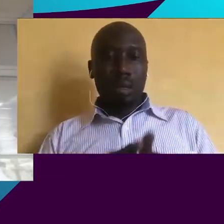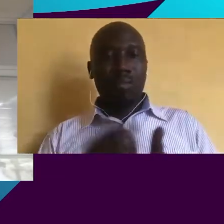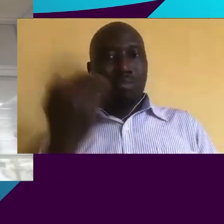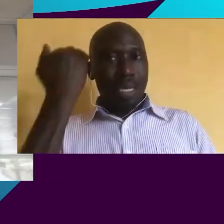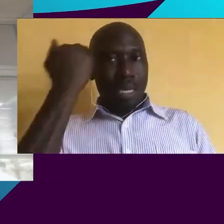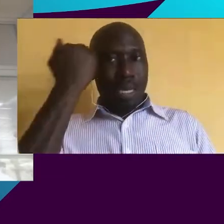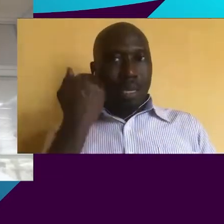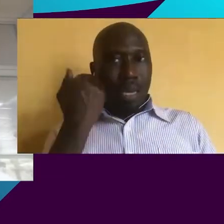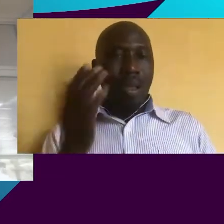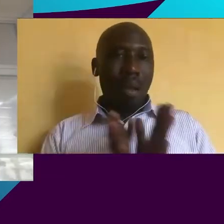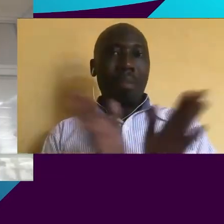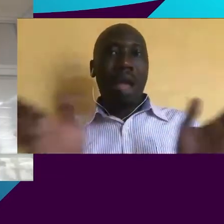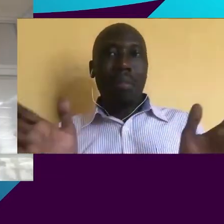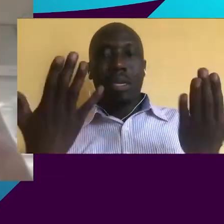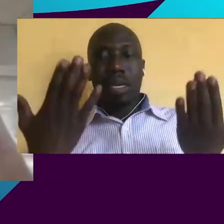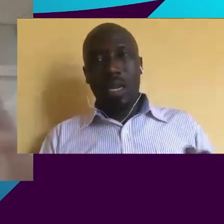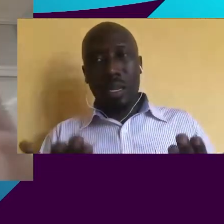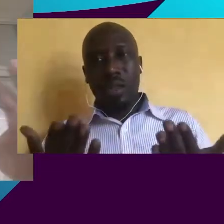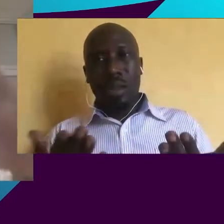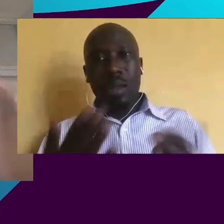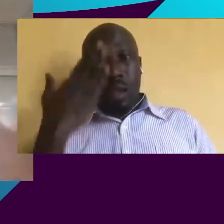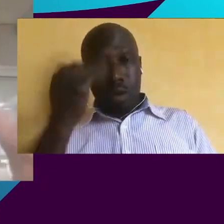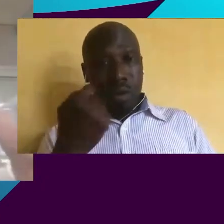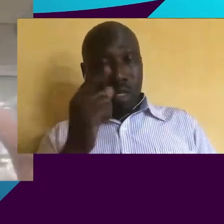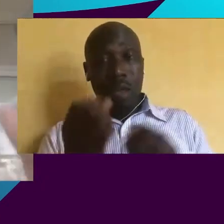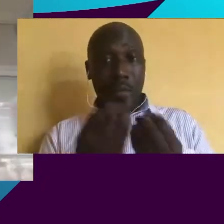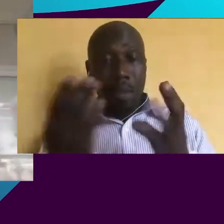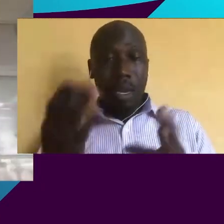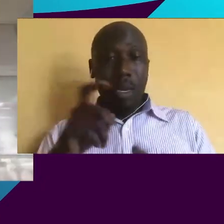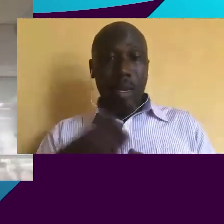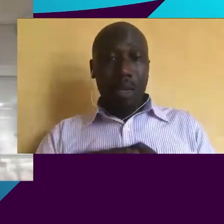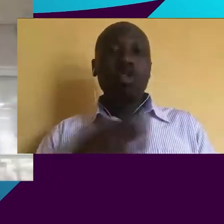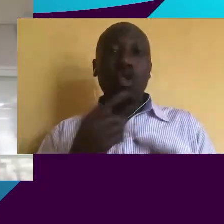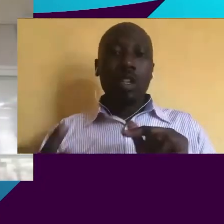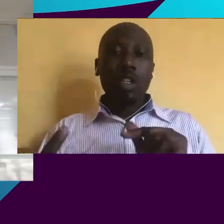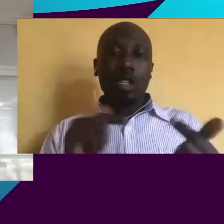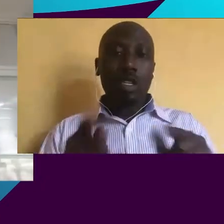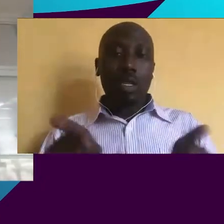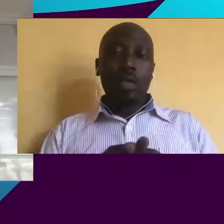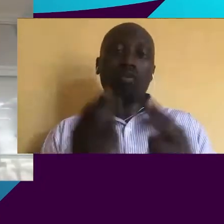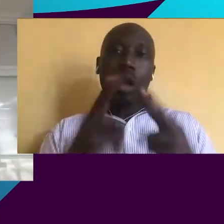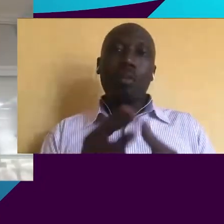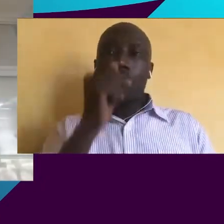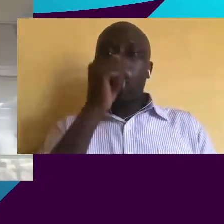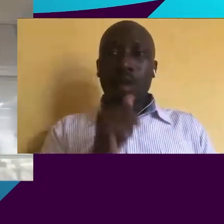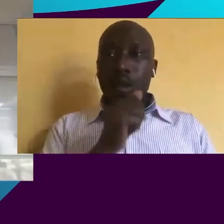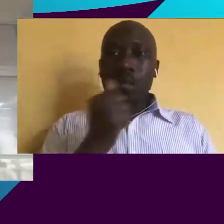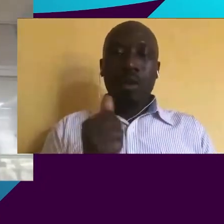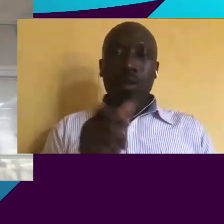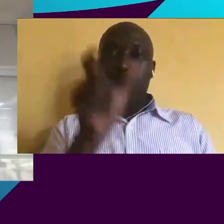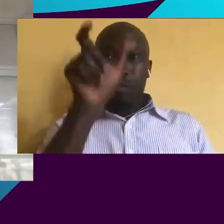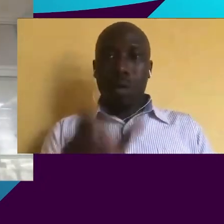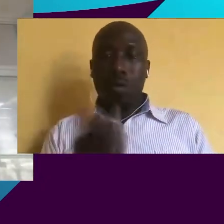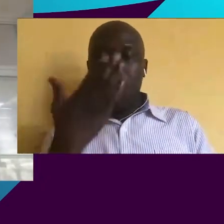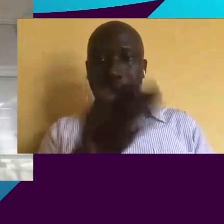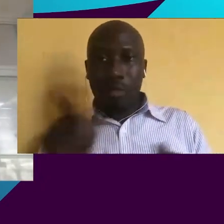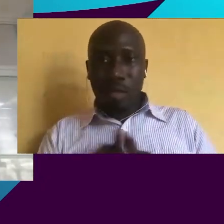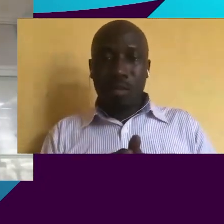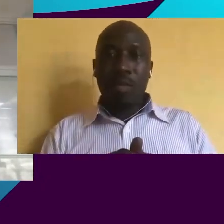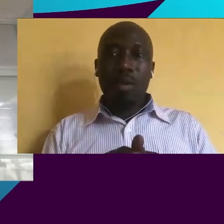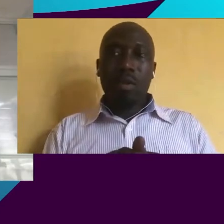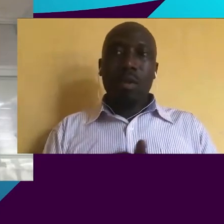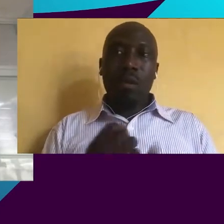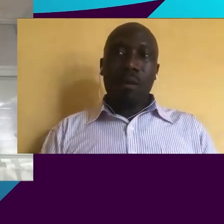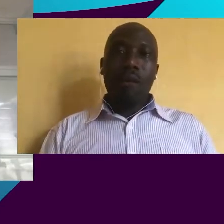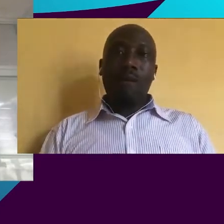publicly. That's why many times I want this discussion to happen in private with someone they have a lot of comfort in speaking to,